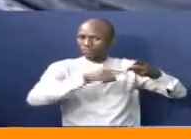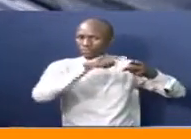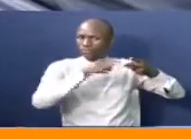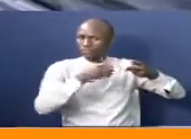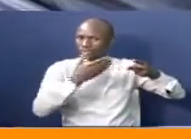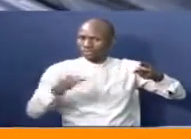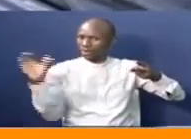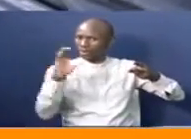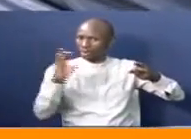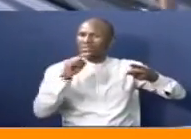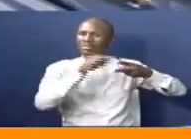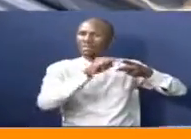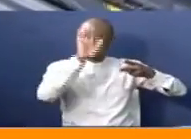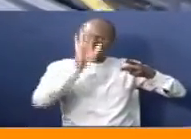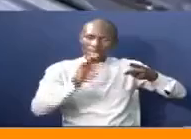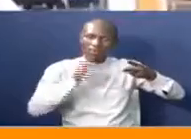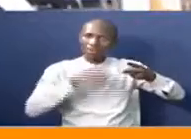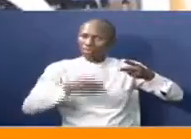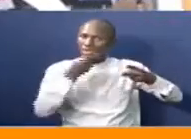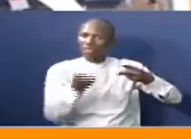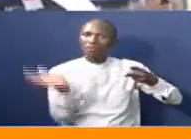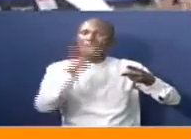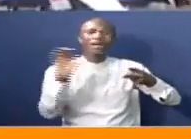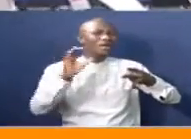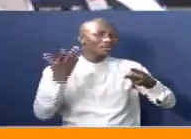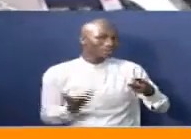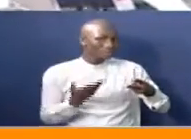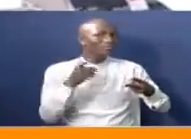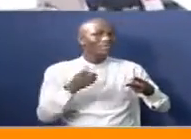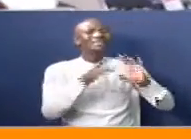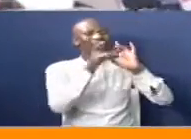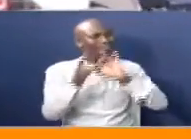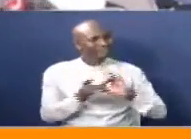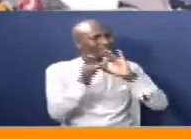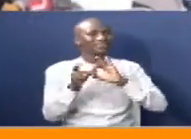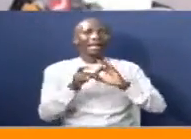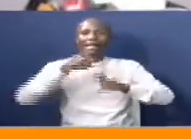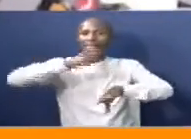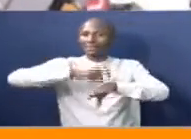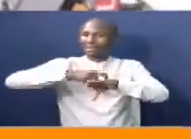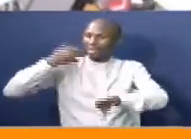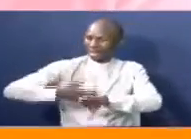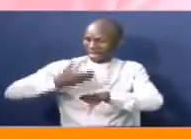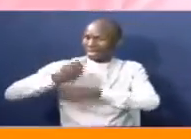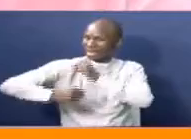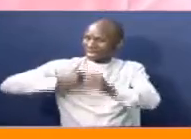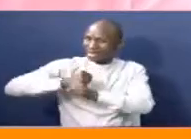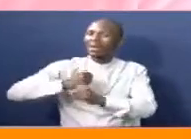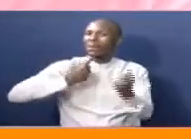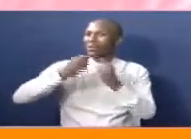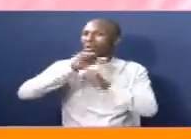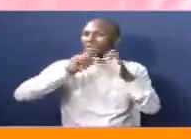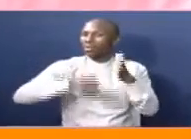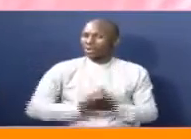customers. Most importantly, to give back to our customers for their loyalty during the difficult years. I've already talked